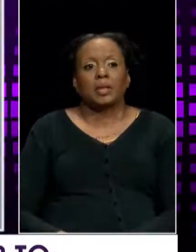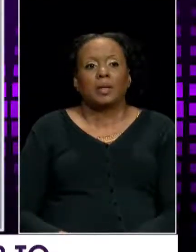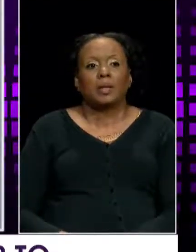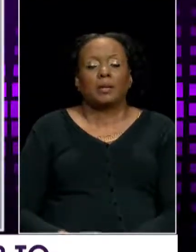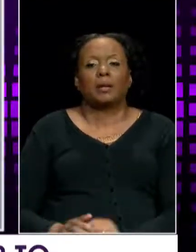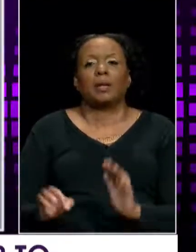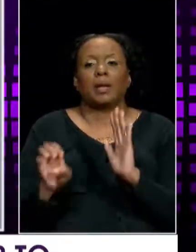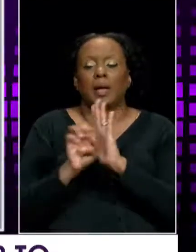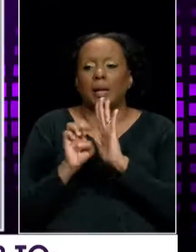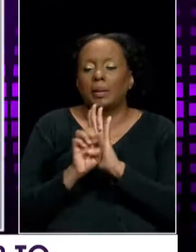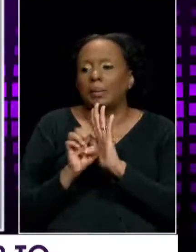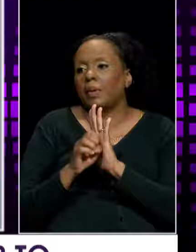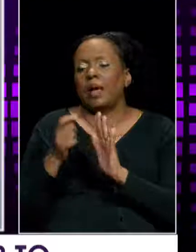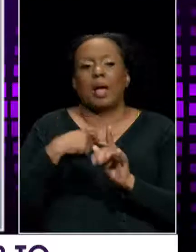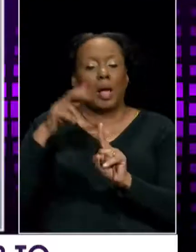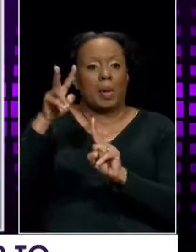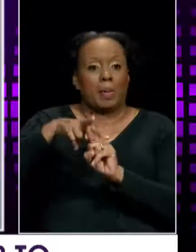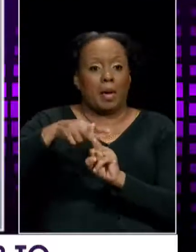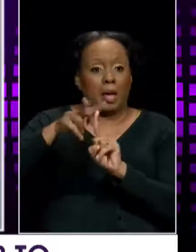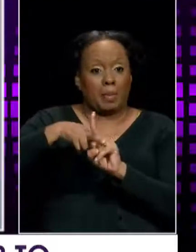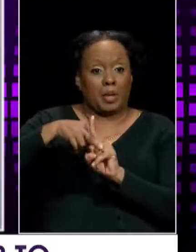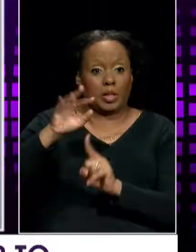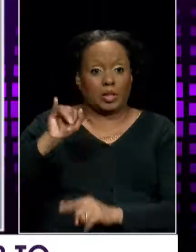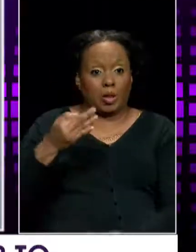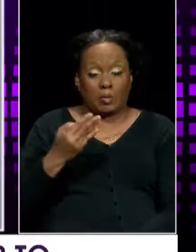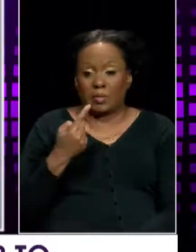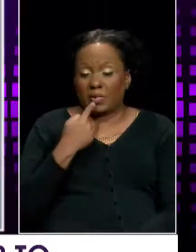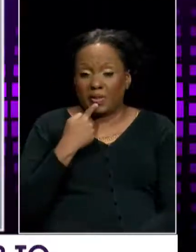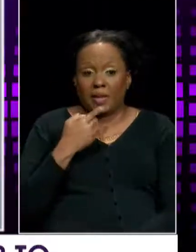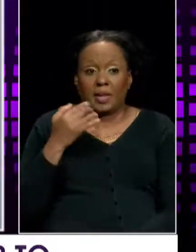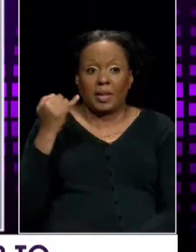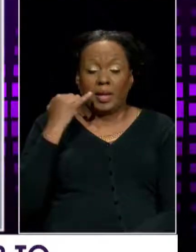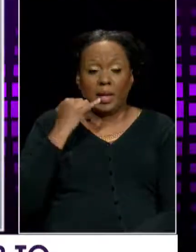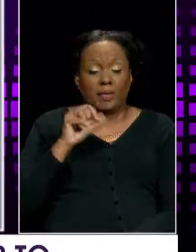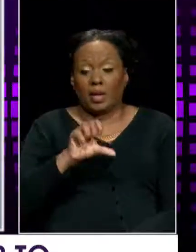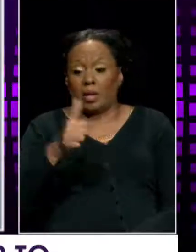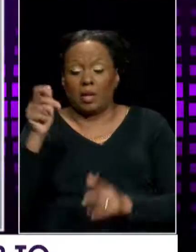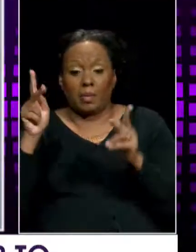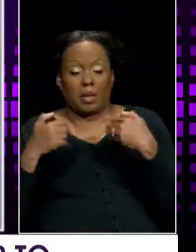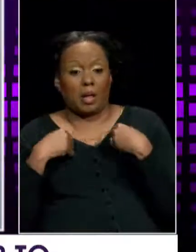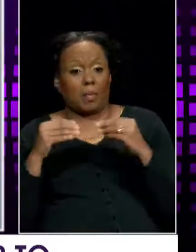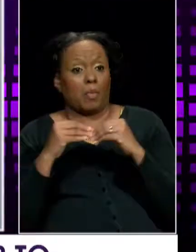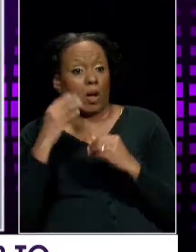applied, and they told us straight, if this person has more experience than you, then